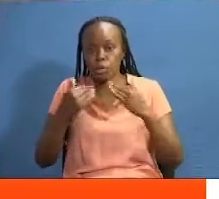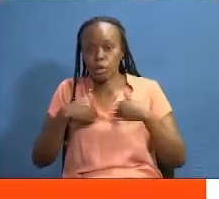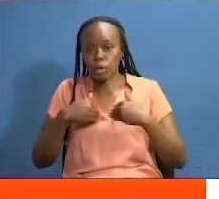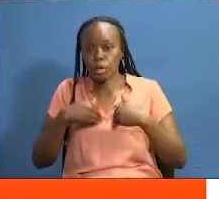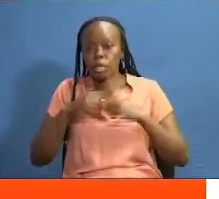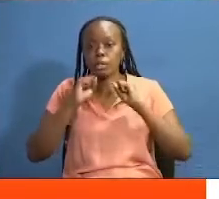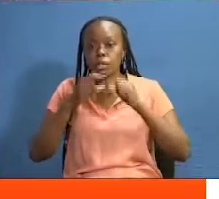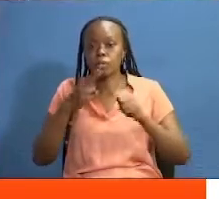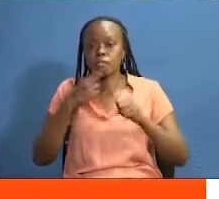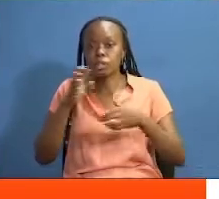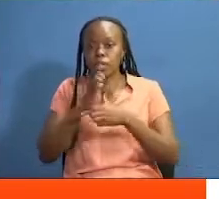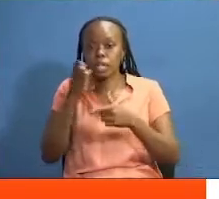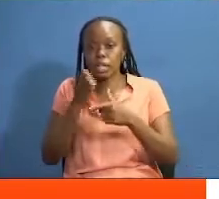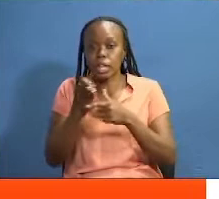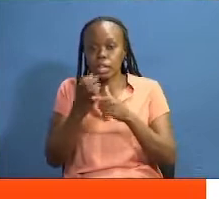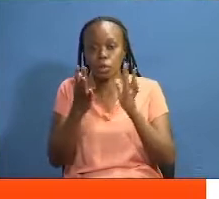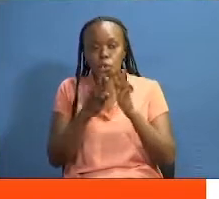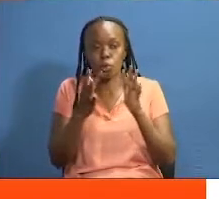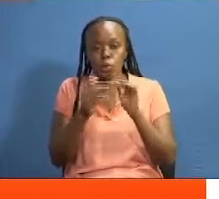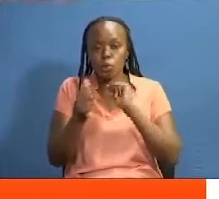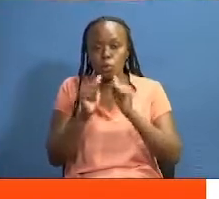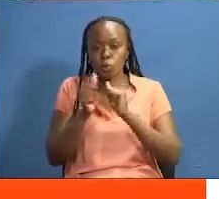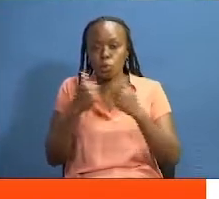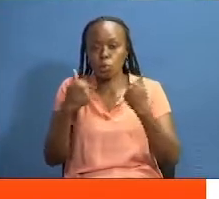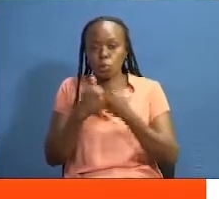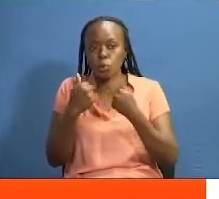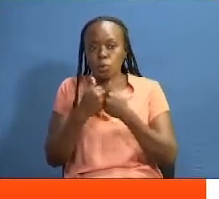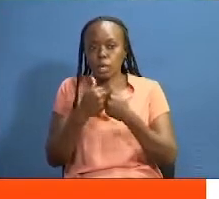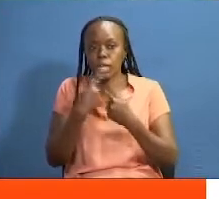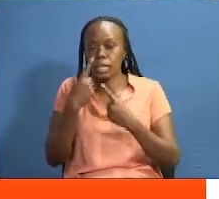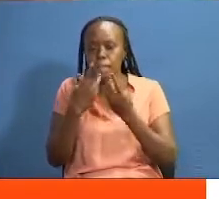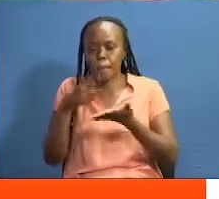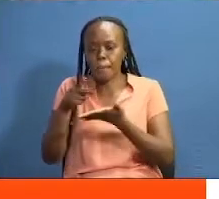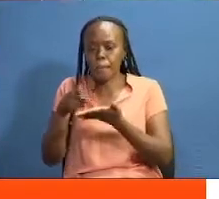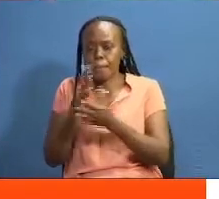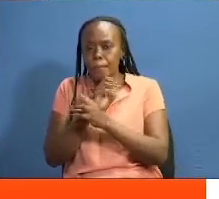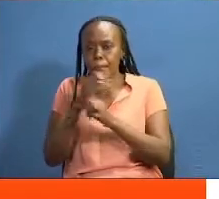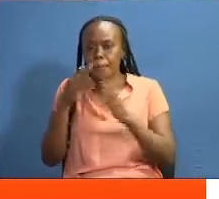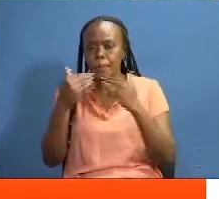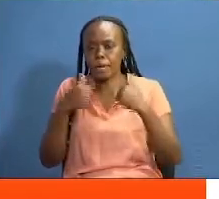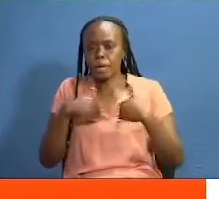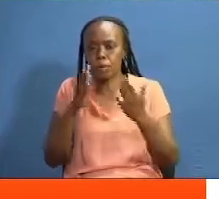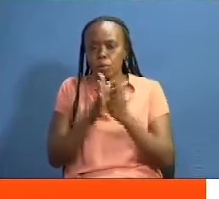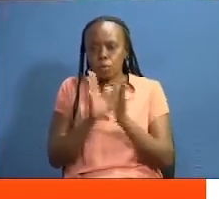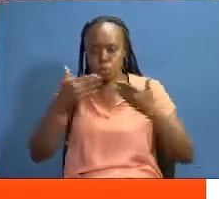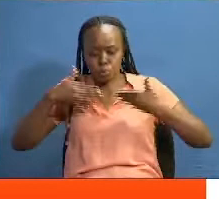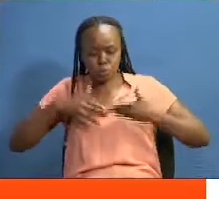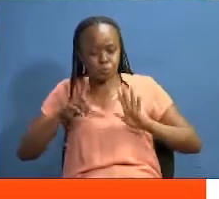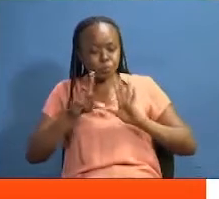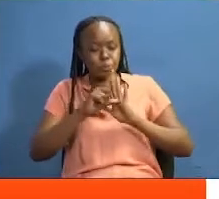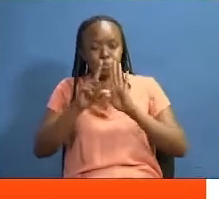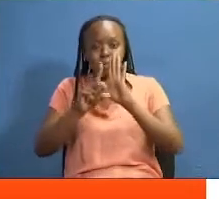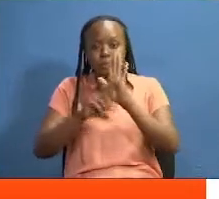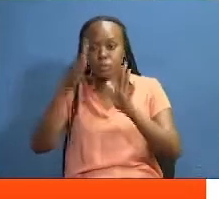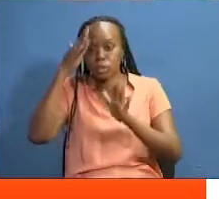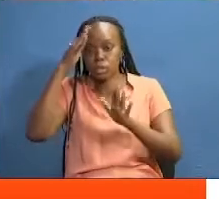do. There are even online courses, actually, you can do without even paying a single cent. Right. And you get that certificate. Do you know in